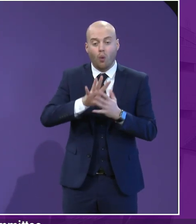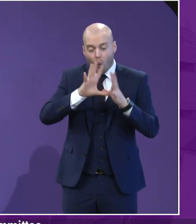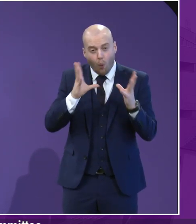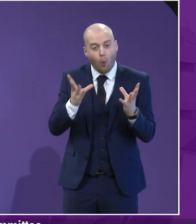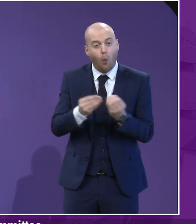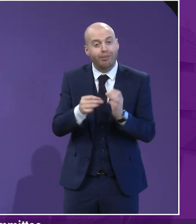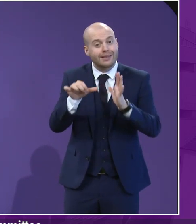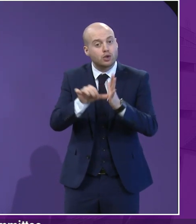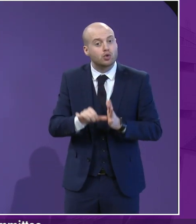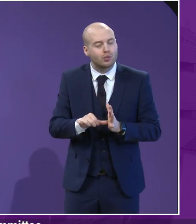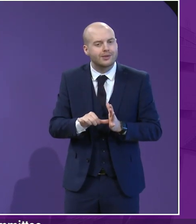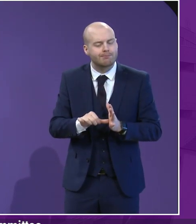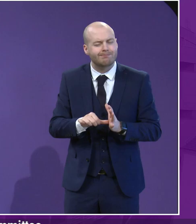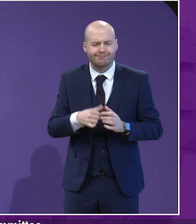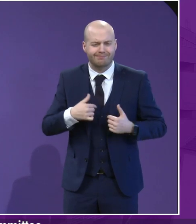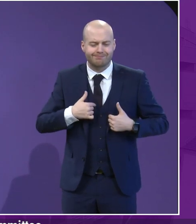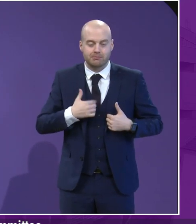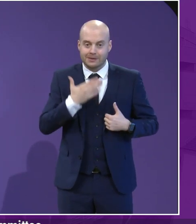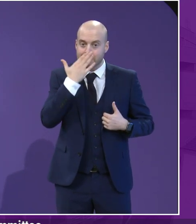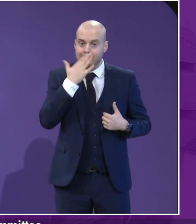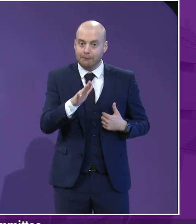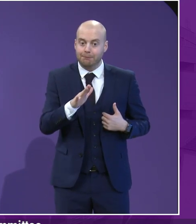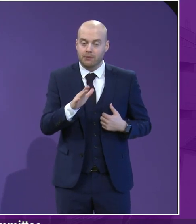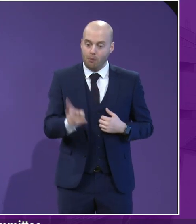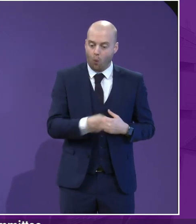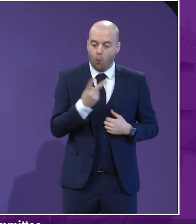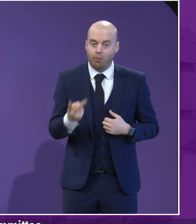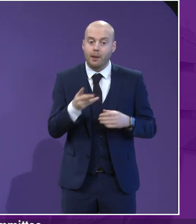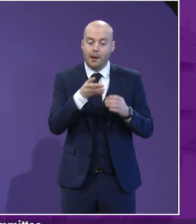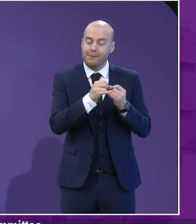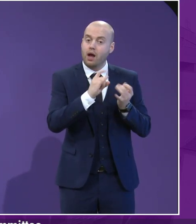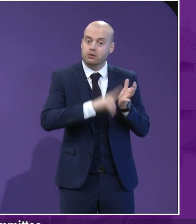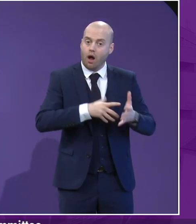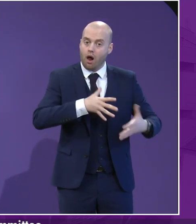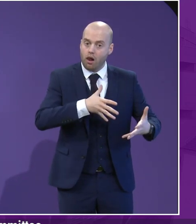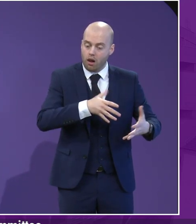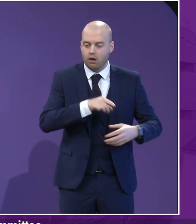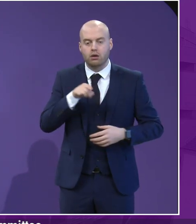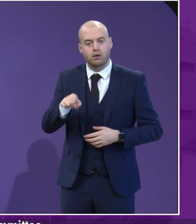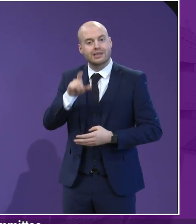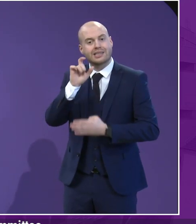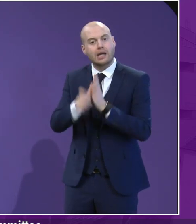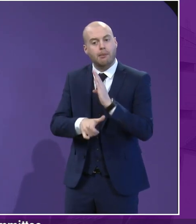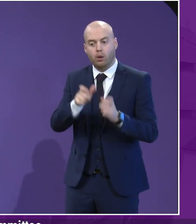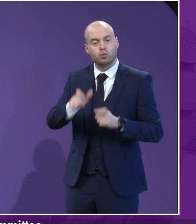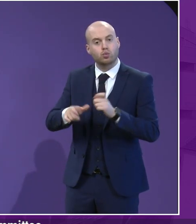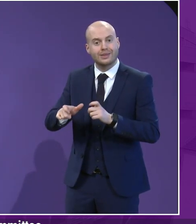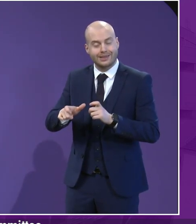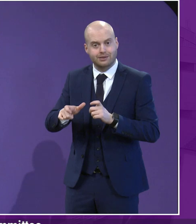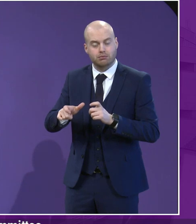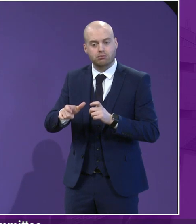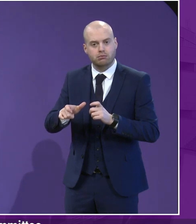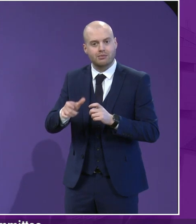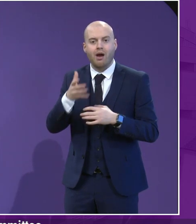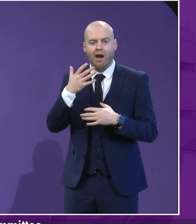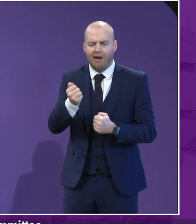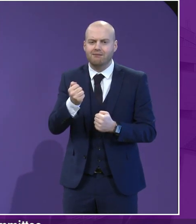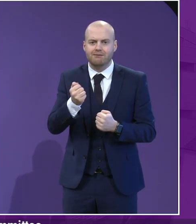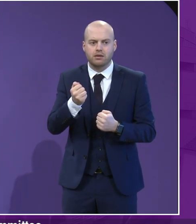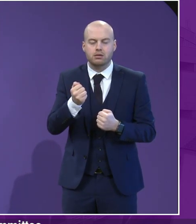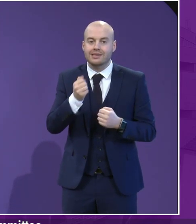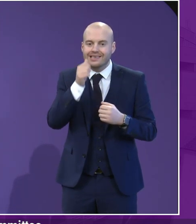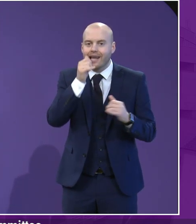to tackle. Thank you. Professor Turner. Just to add, I think the issue of the